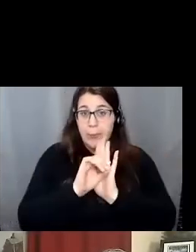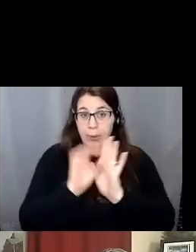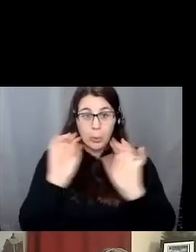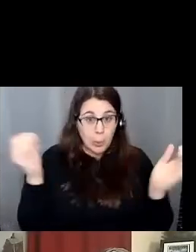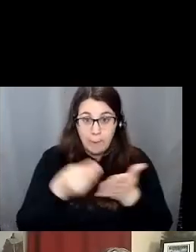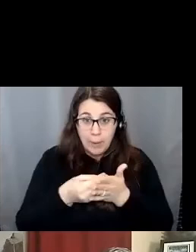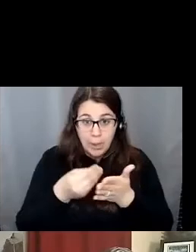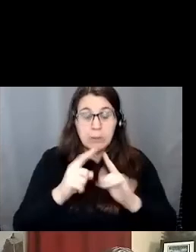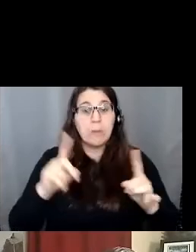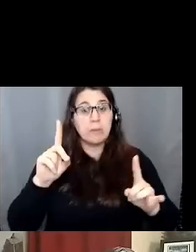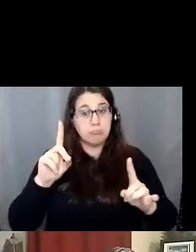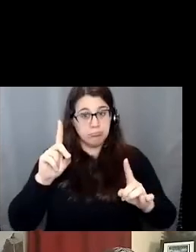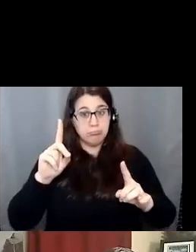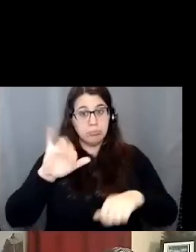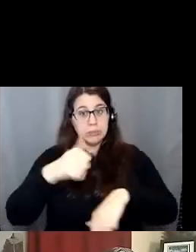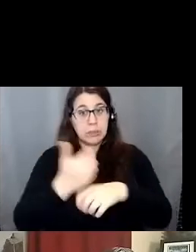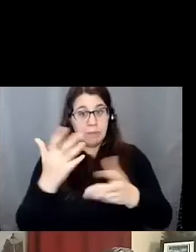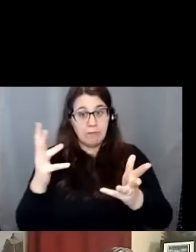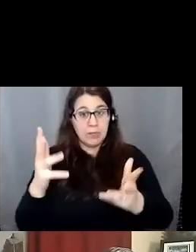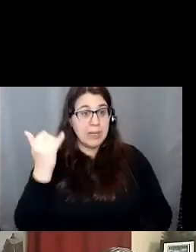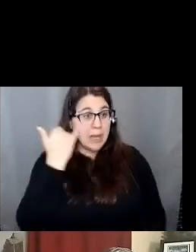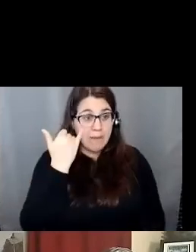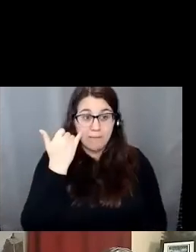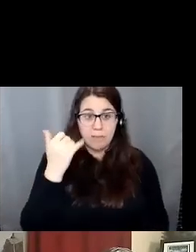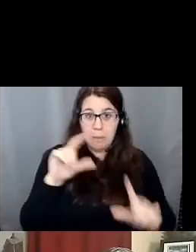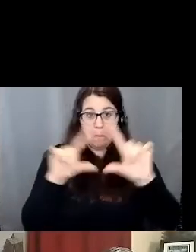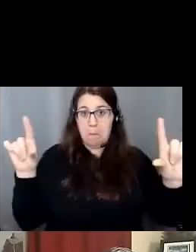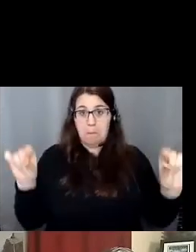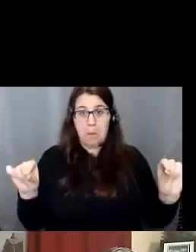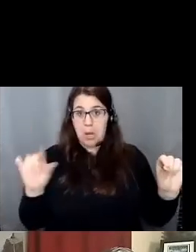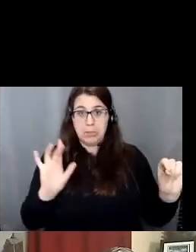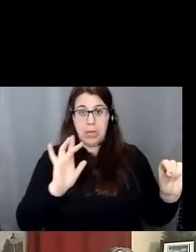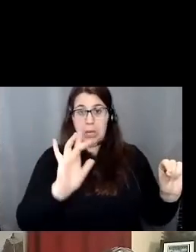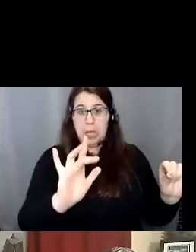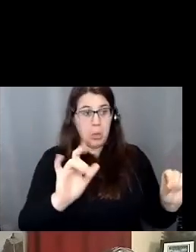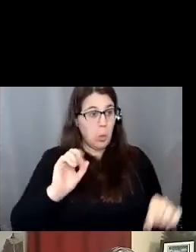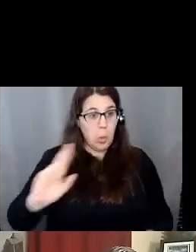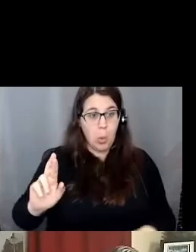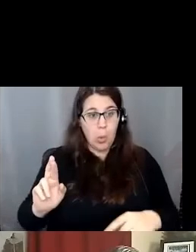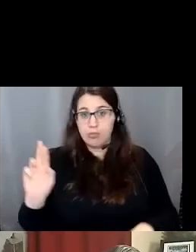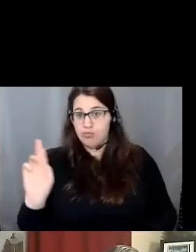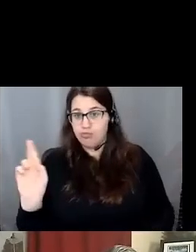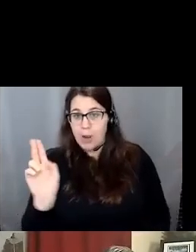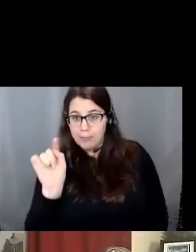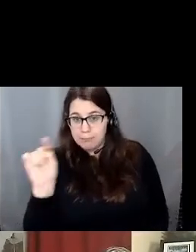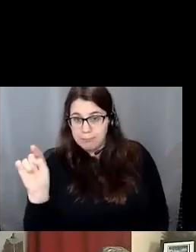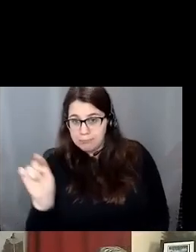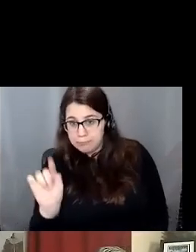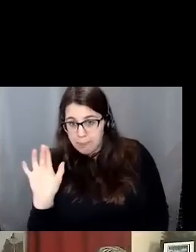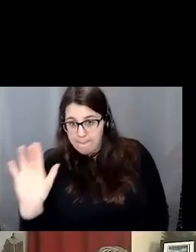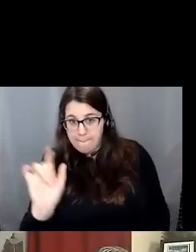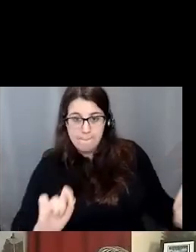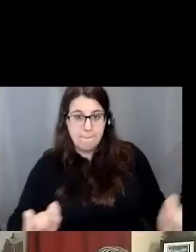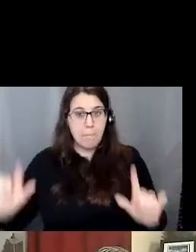fully set up. And if you click anywhere on this open box or this arrow to the right, it will take you into the overview